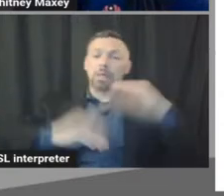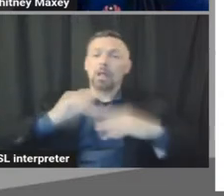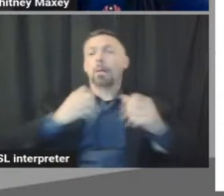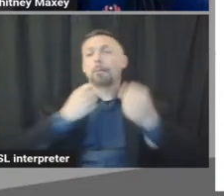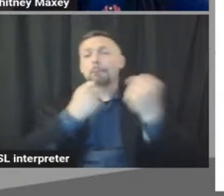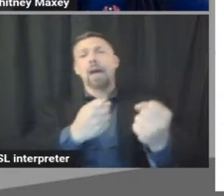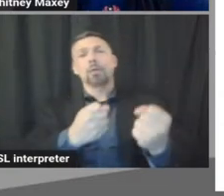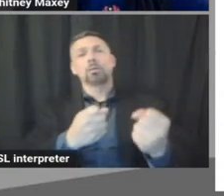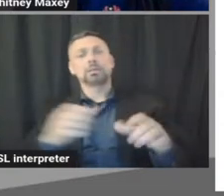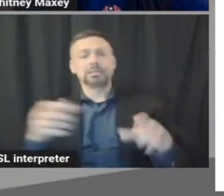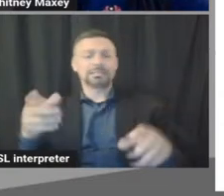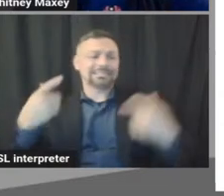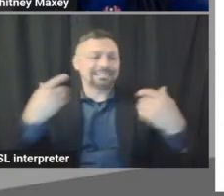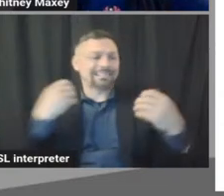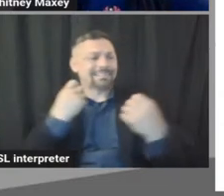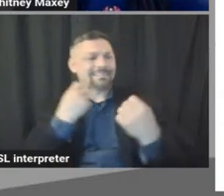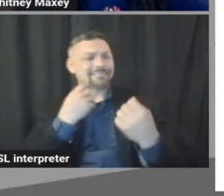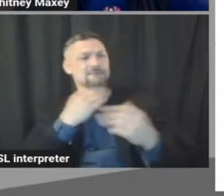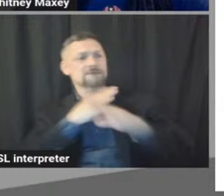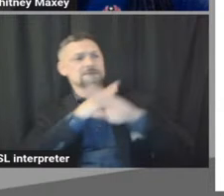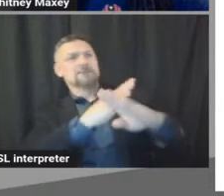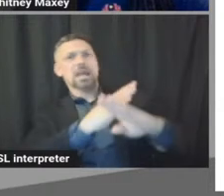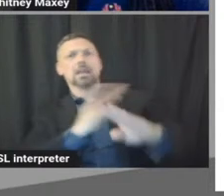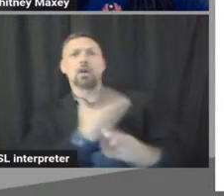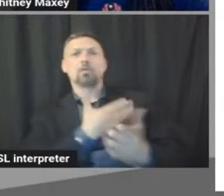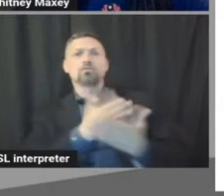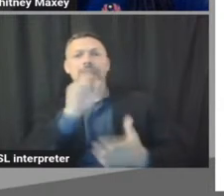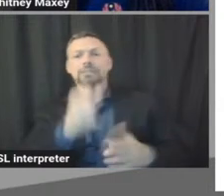their rights and improve their living conditions.